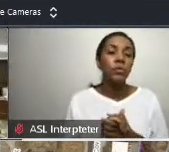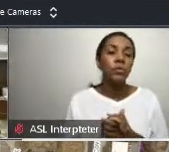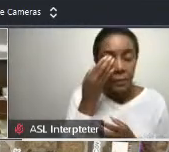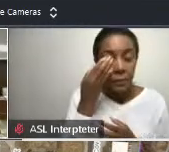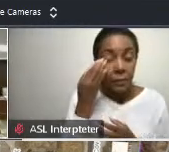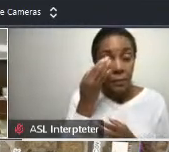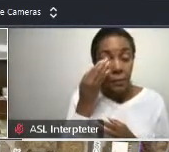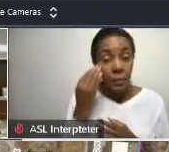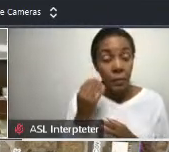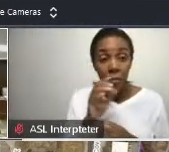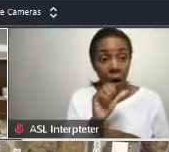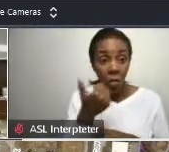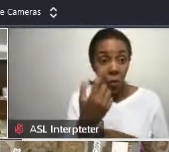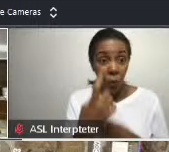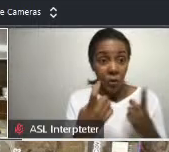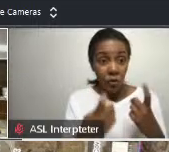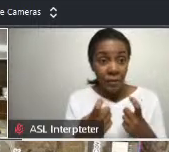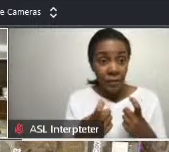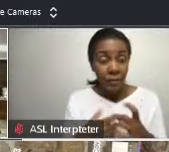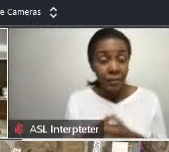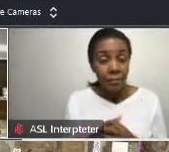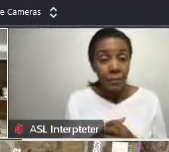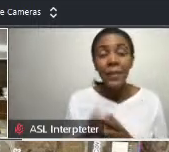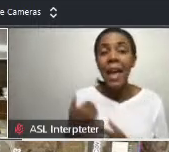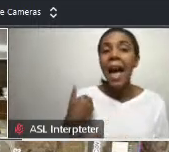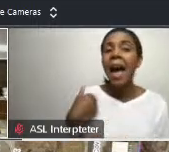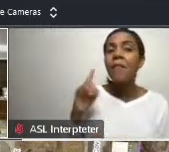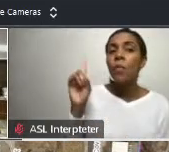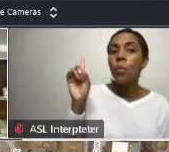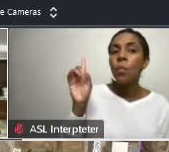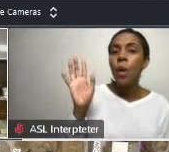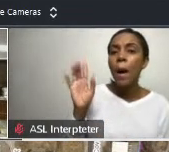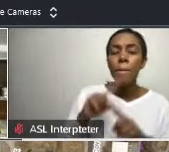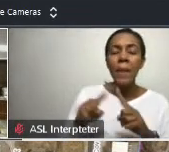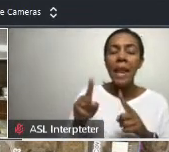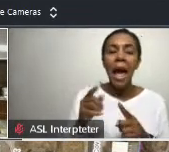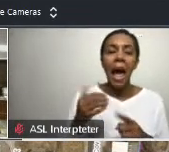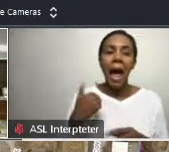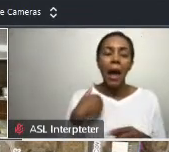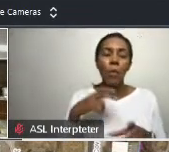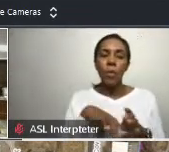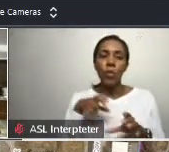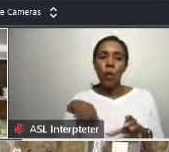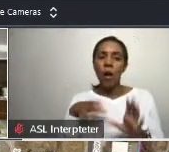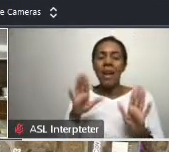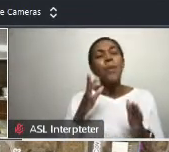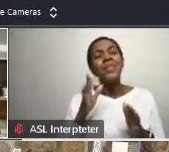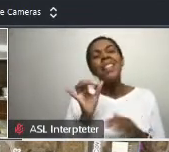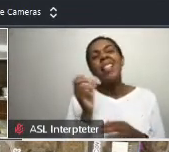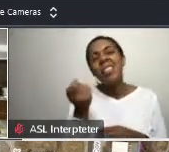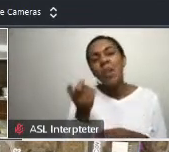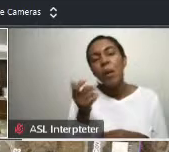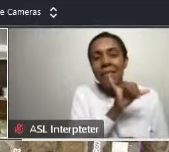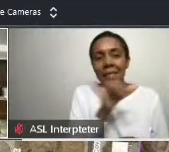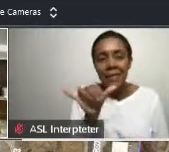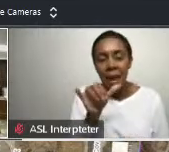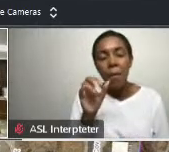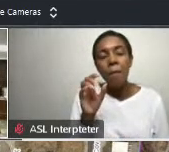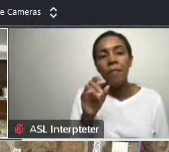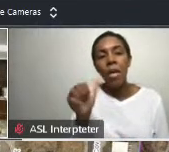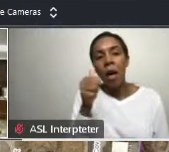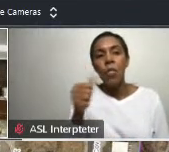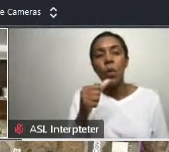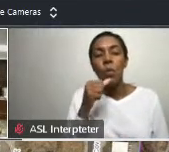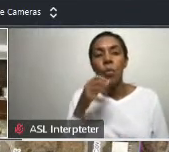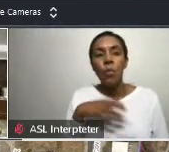All those any other questions? I have one, but I withdraw. It's similar to what Councilman Robinson was addressing.